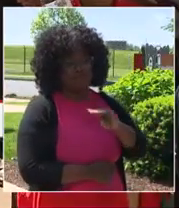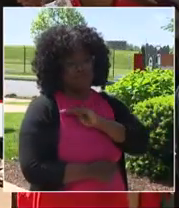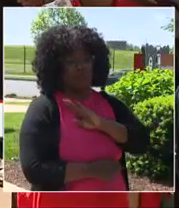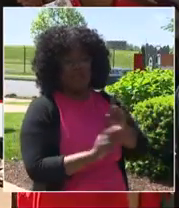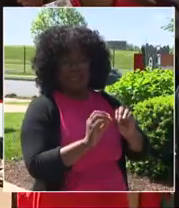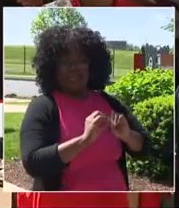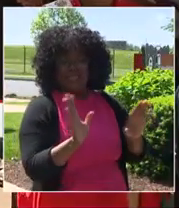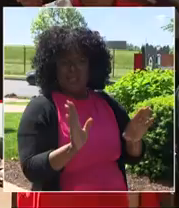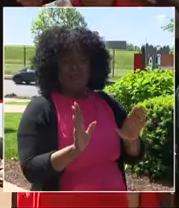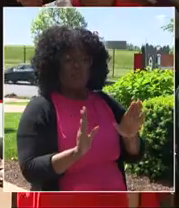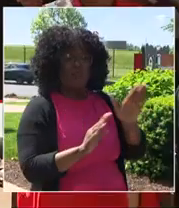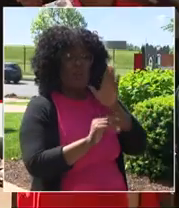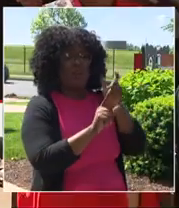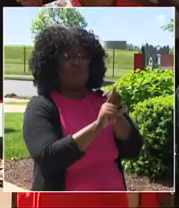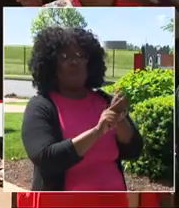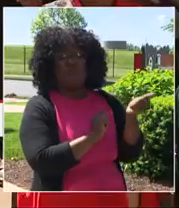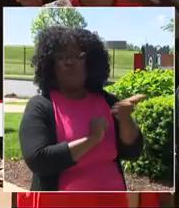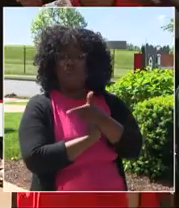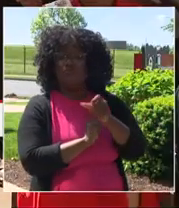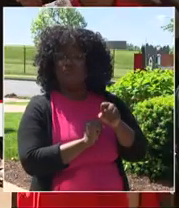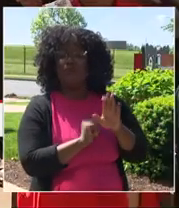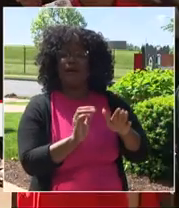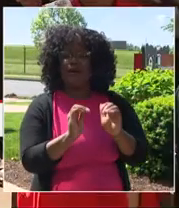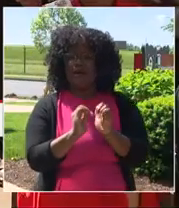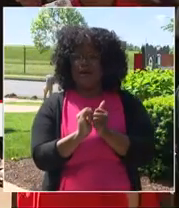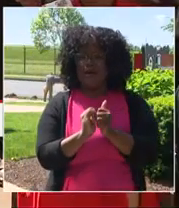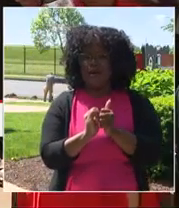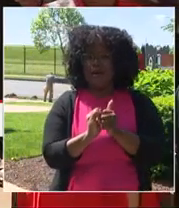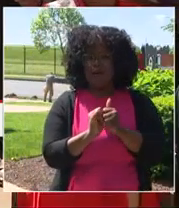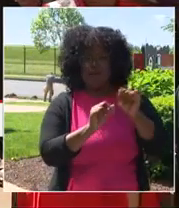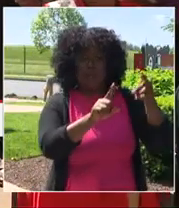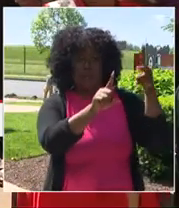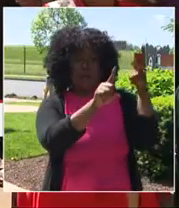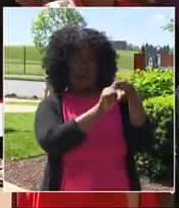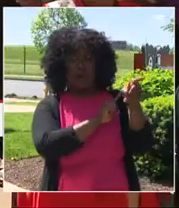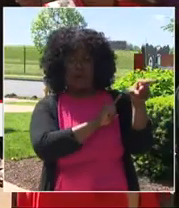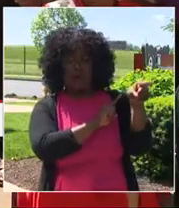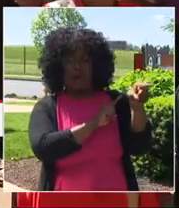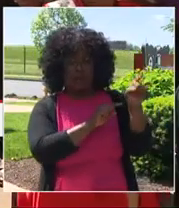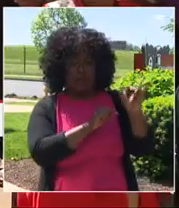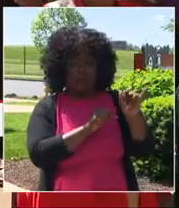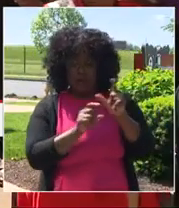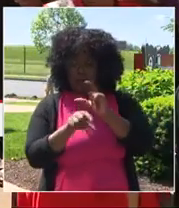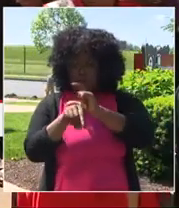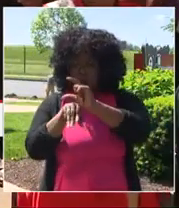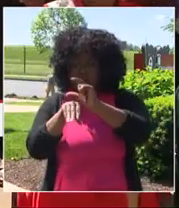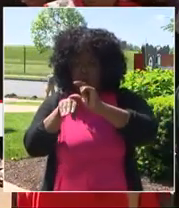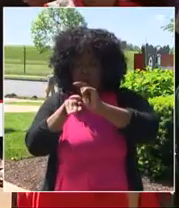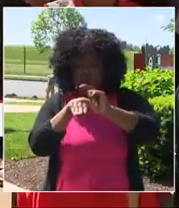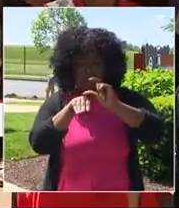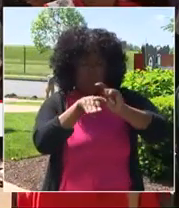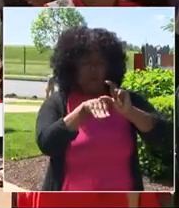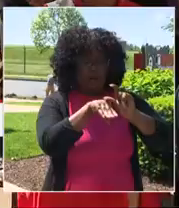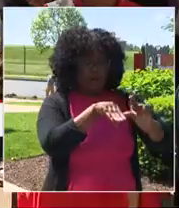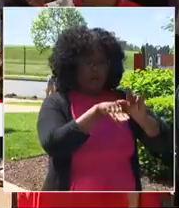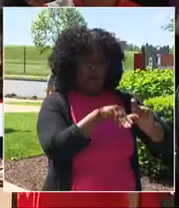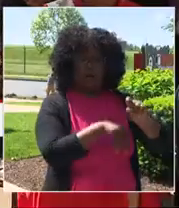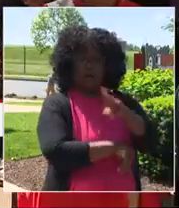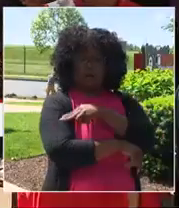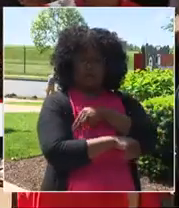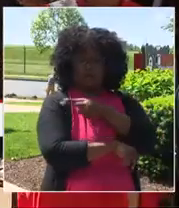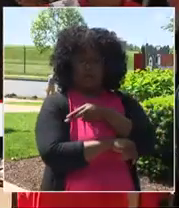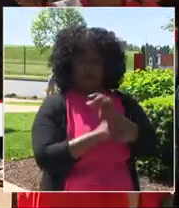potential cuts would be distributed among all the health agencies in the district? Well, I'm going to ask Michelle to speak specifically about